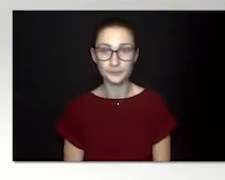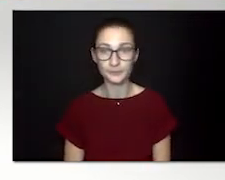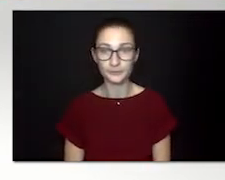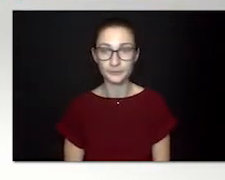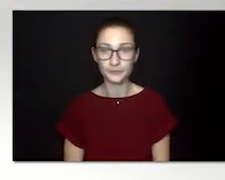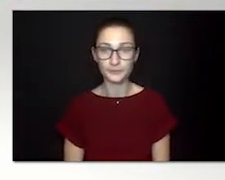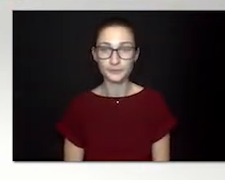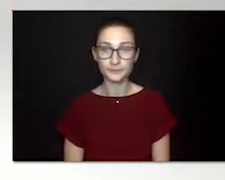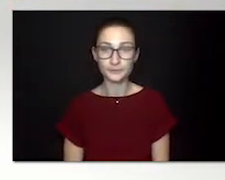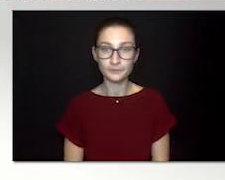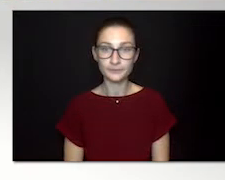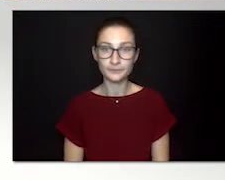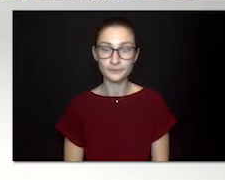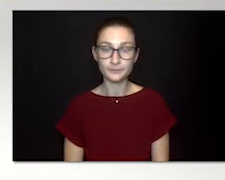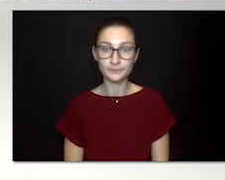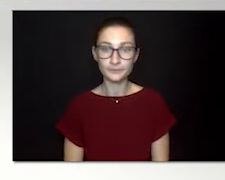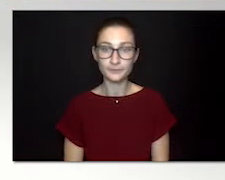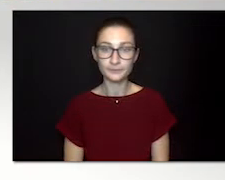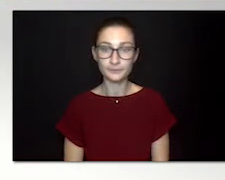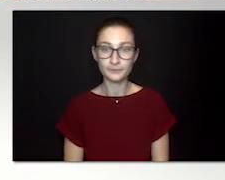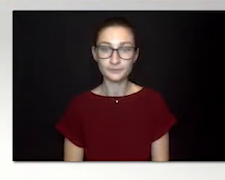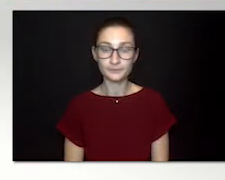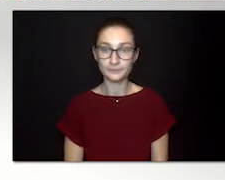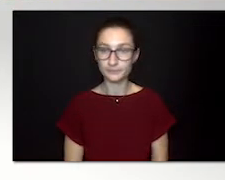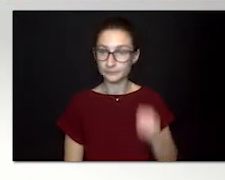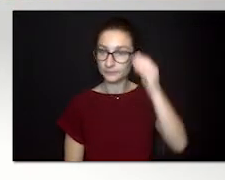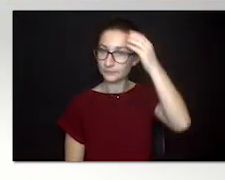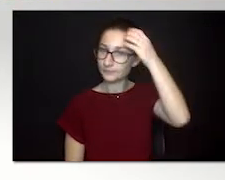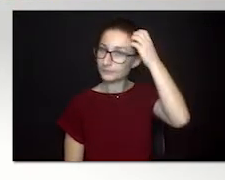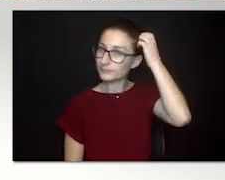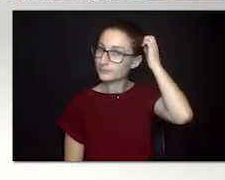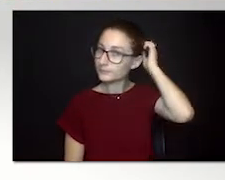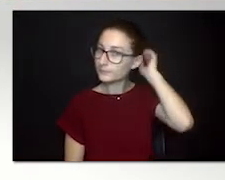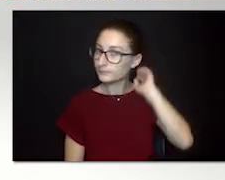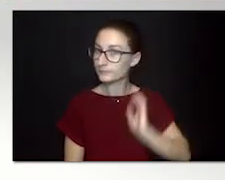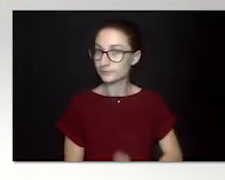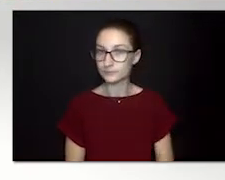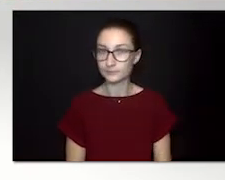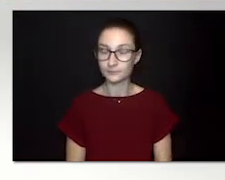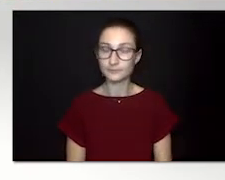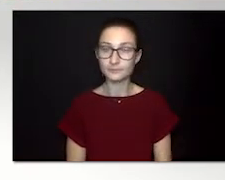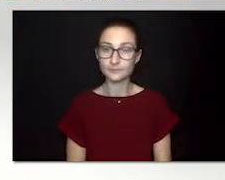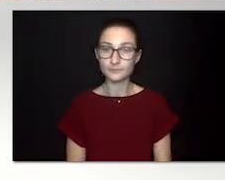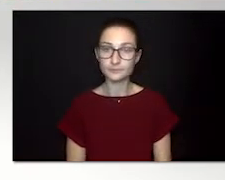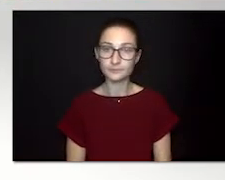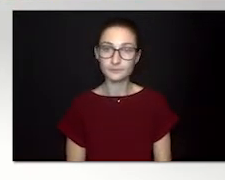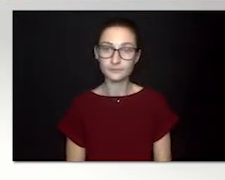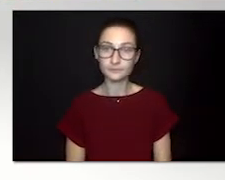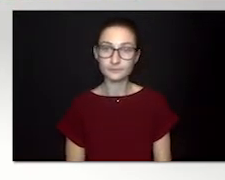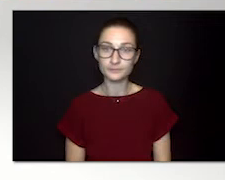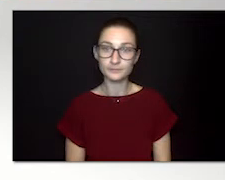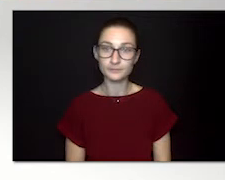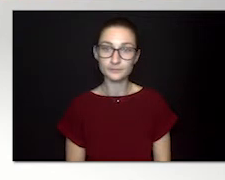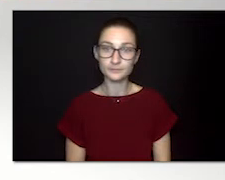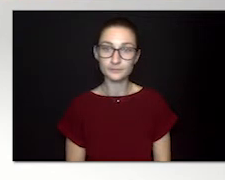18 and she gets sick the exact same day, winds up in the hospital. What do you do then?